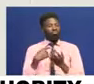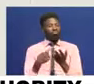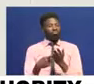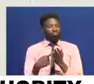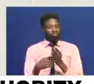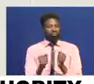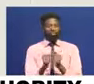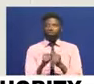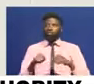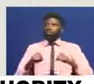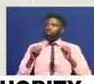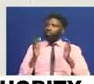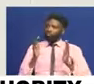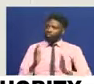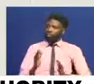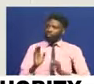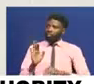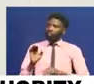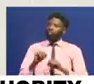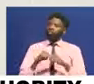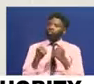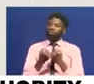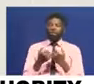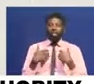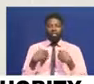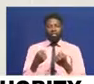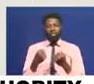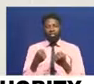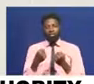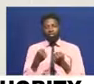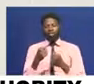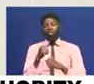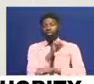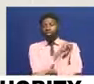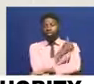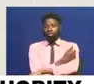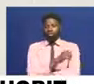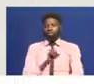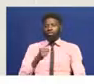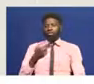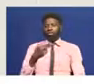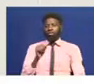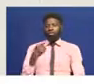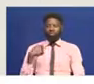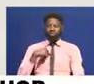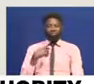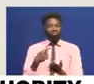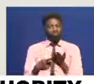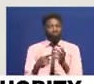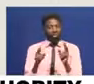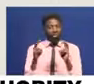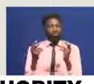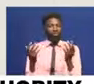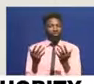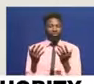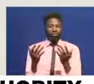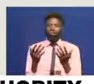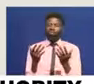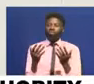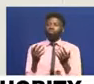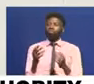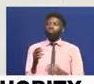here with the chairperson of the Social Health Authority. This is Dr. Timothy Olweny. And we are looking at the issues around universal